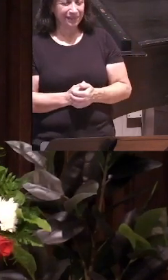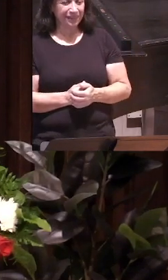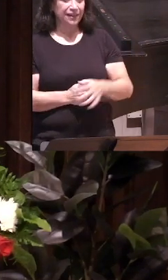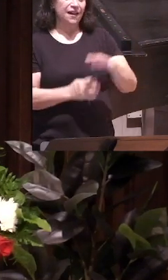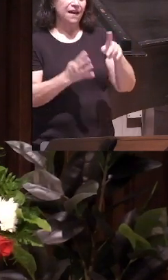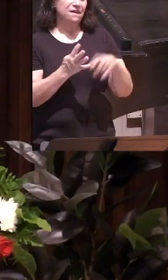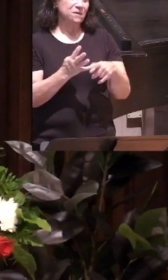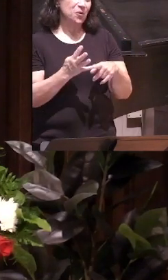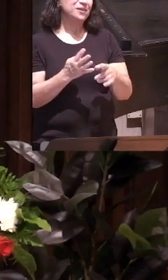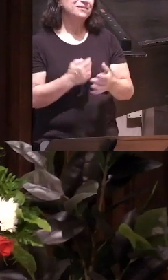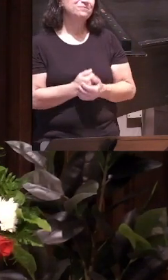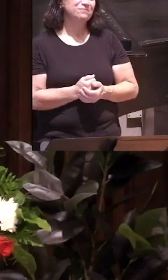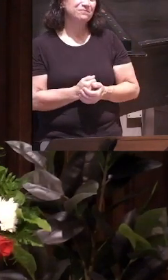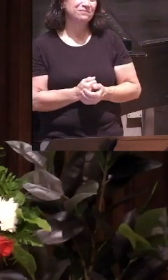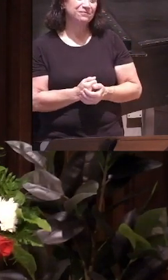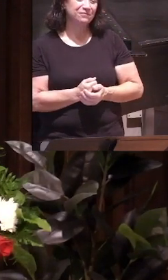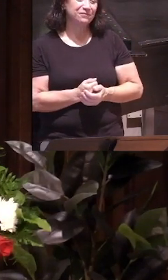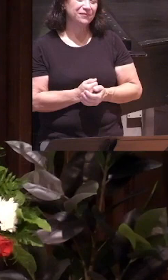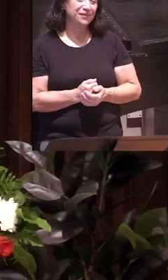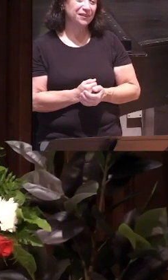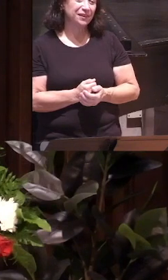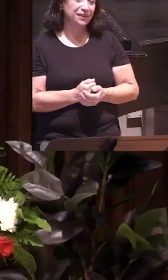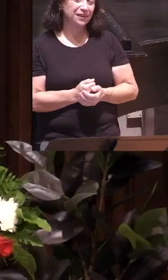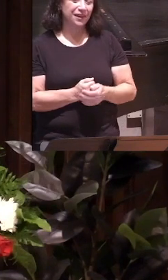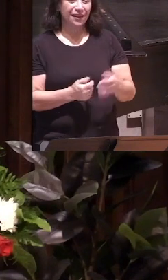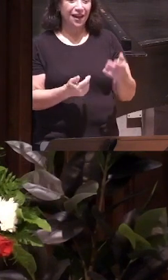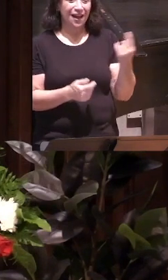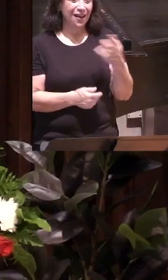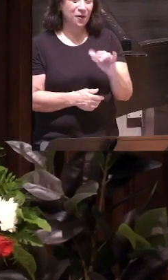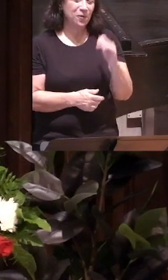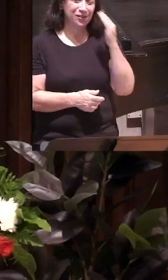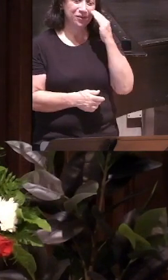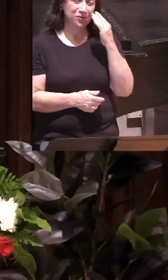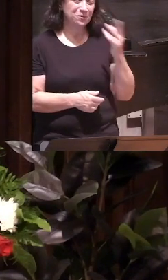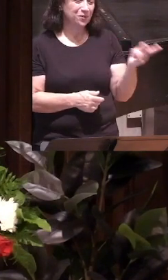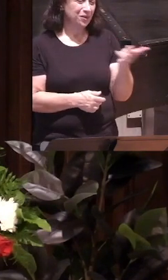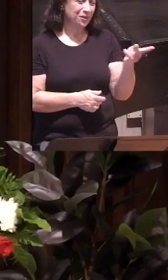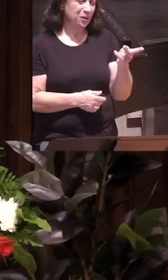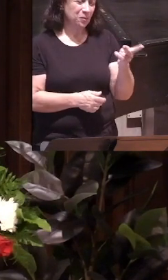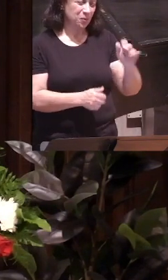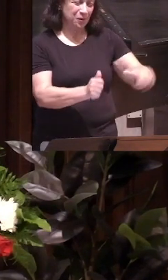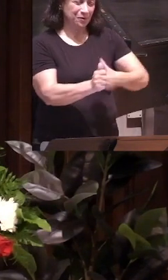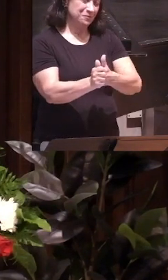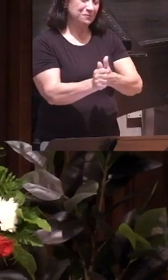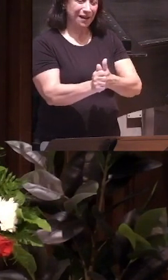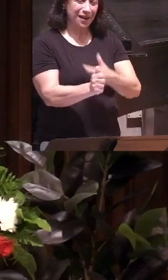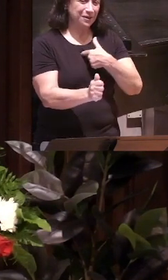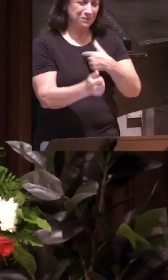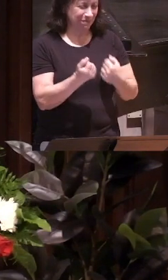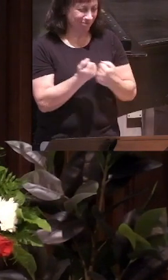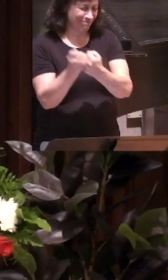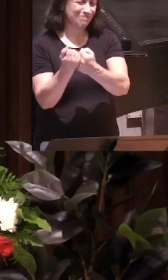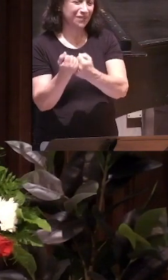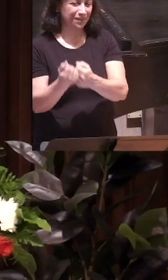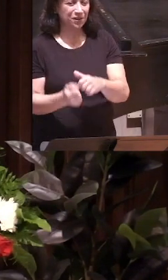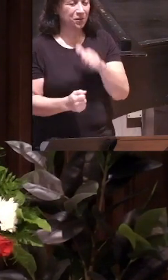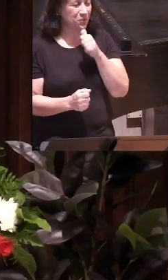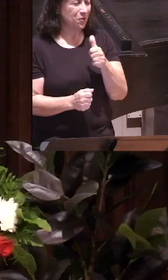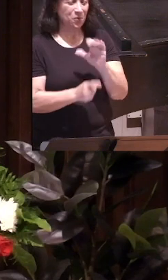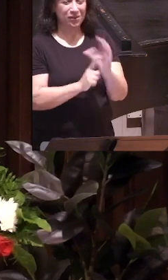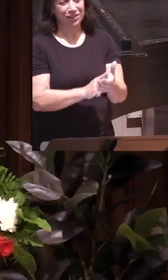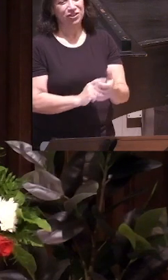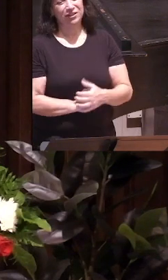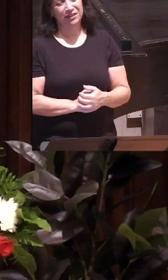And four, I just always knew that they both had my back unconditionally.